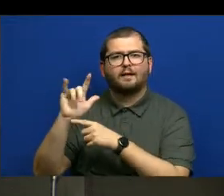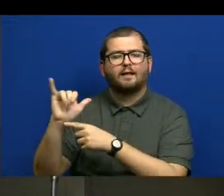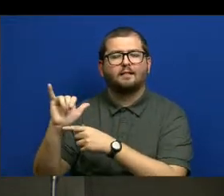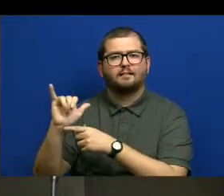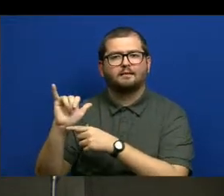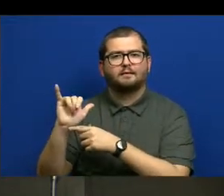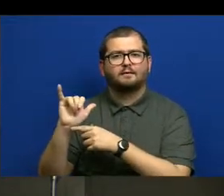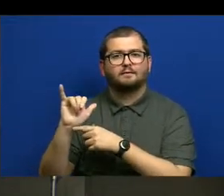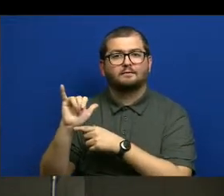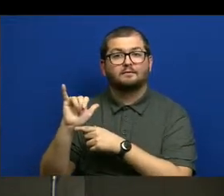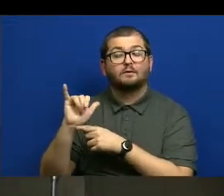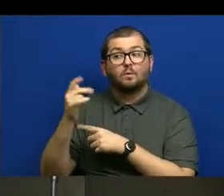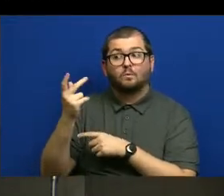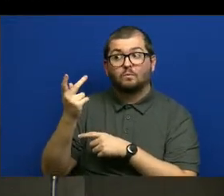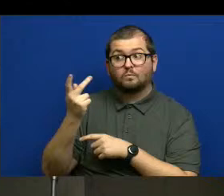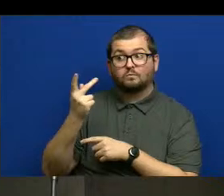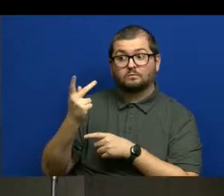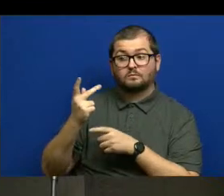made Arizona successful.